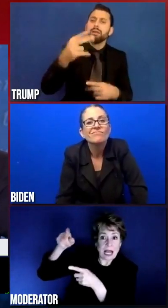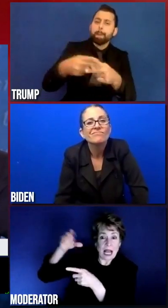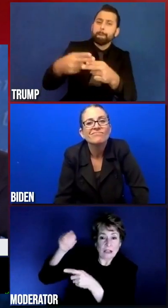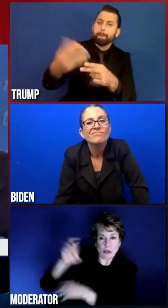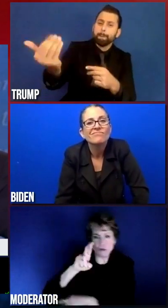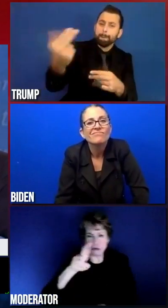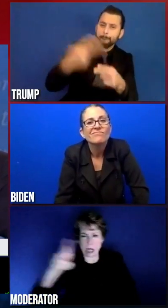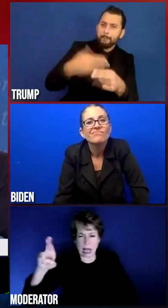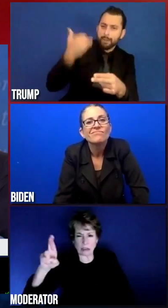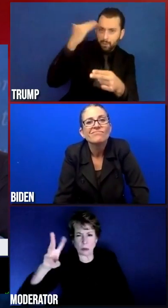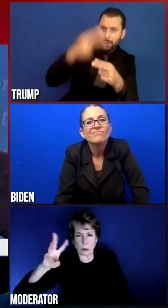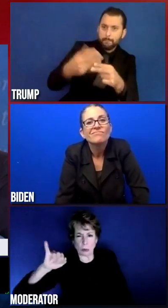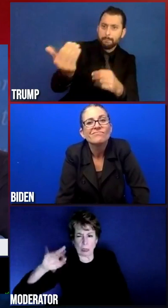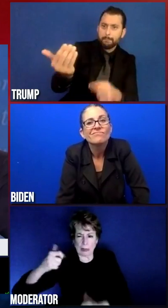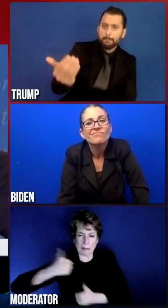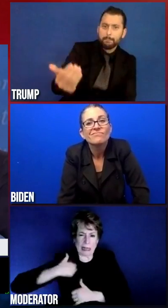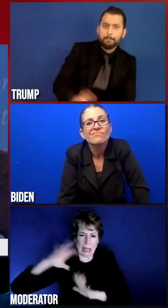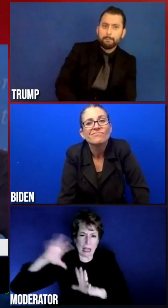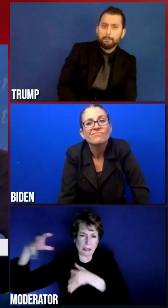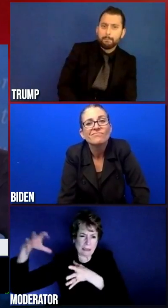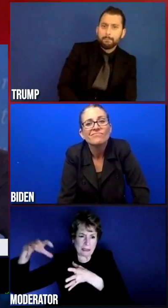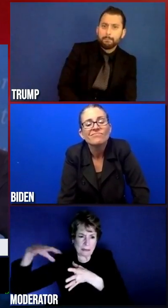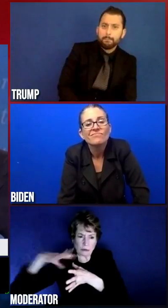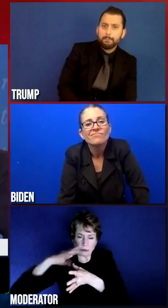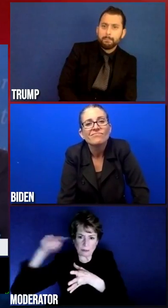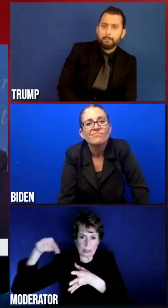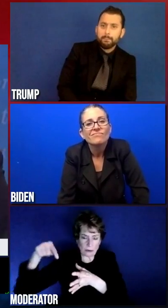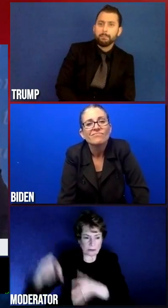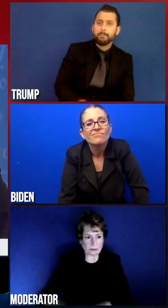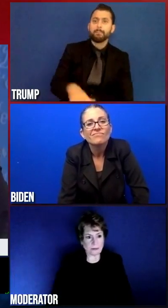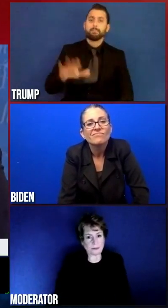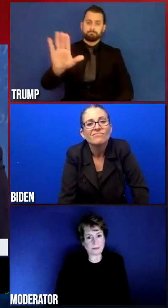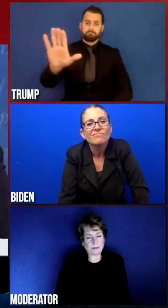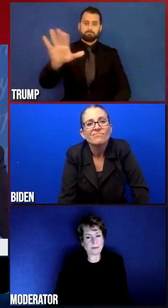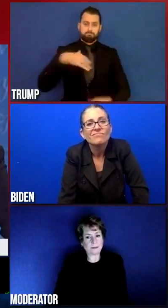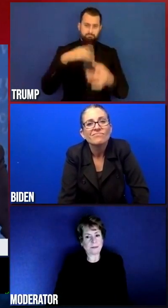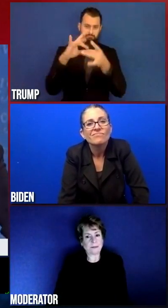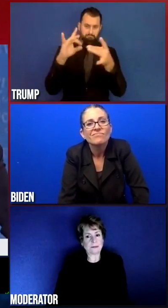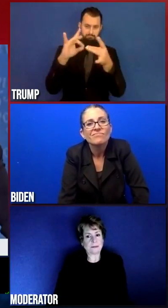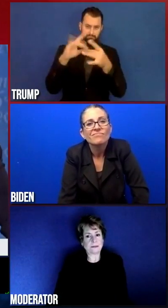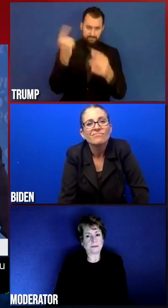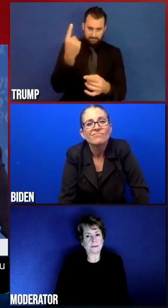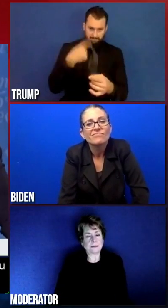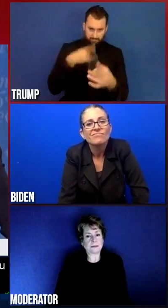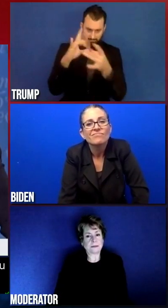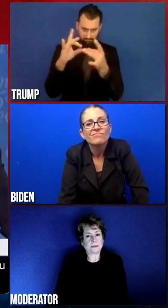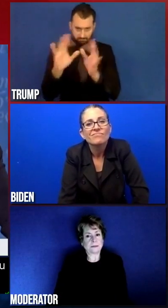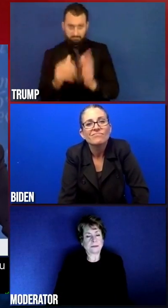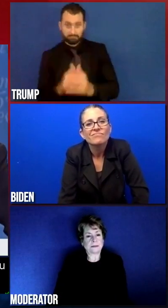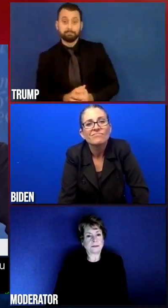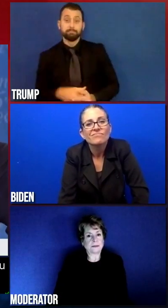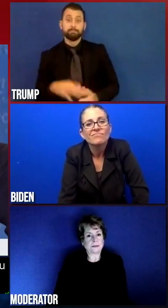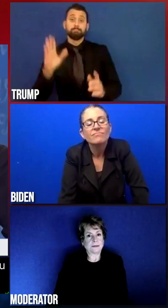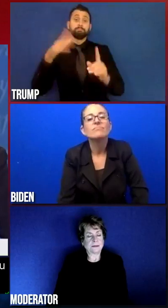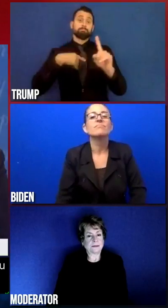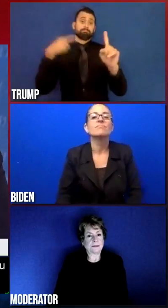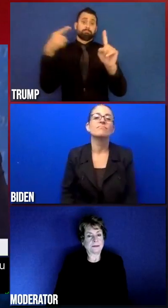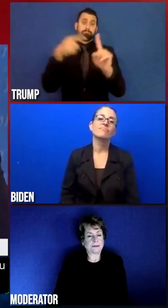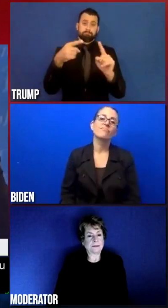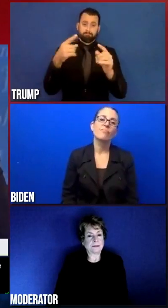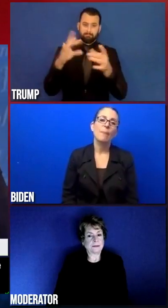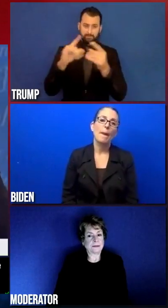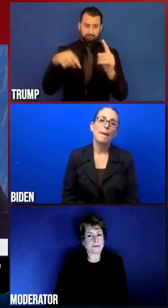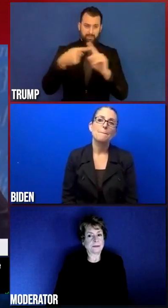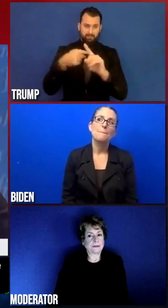and stand by. But I'll tell you what. Somebody's got to do something about Antifa and the left, because this is not a